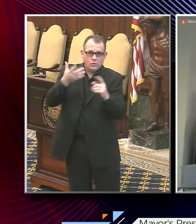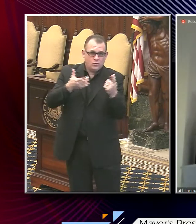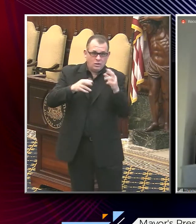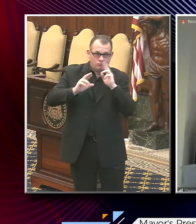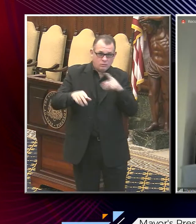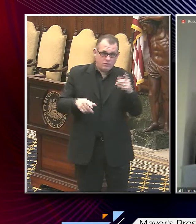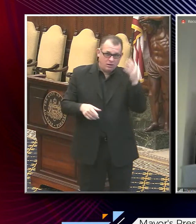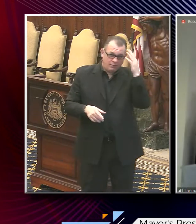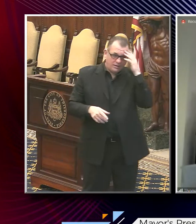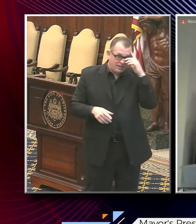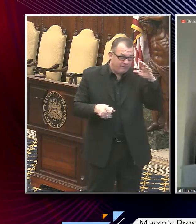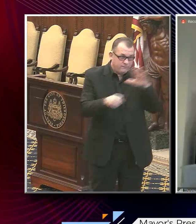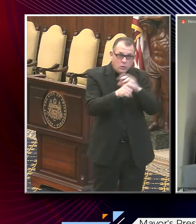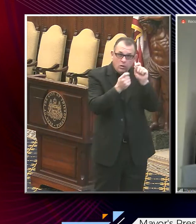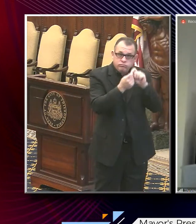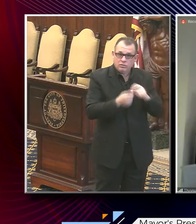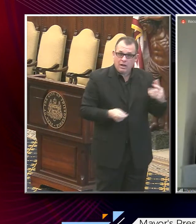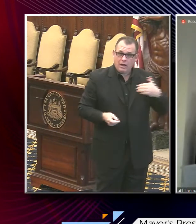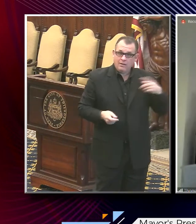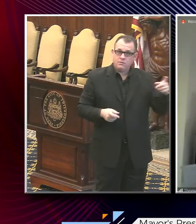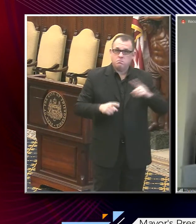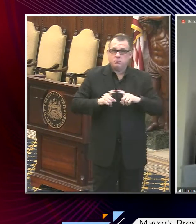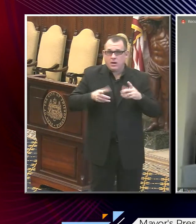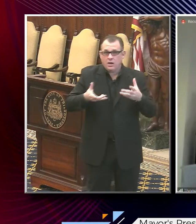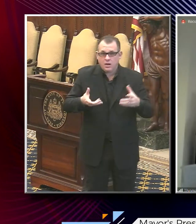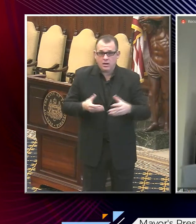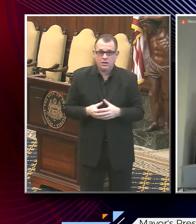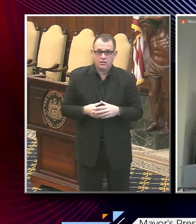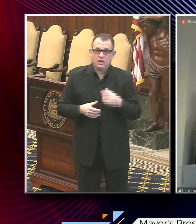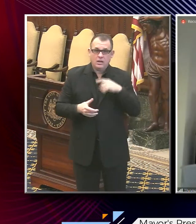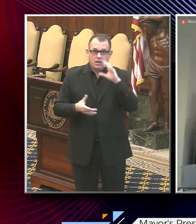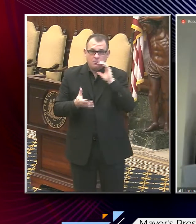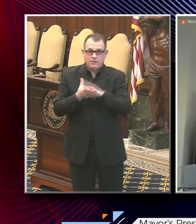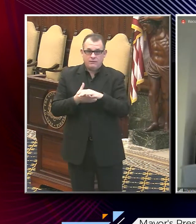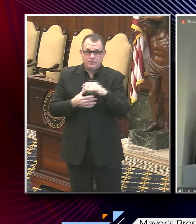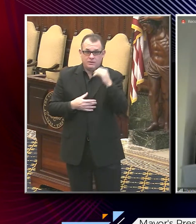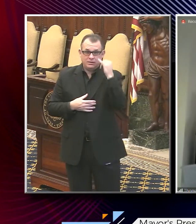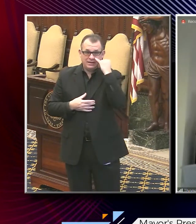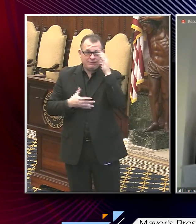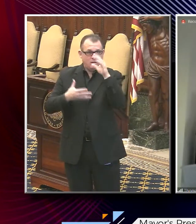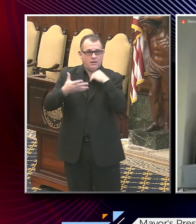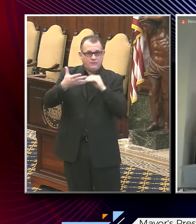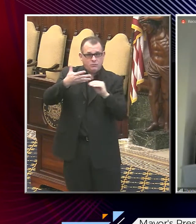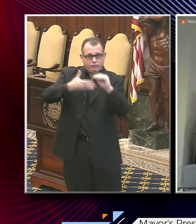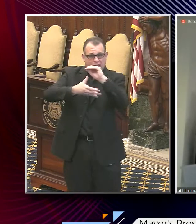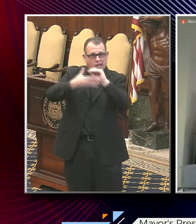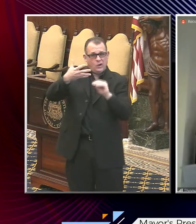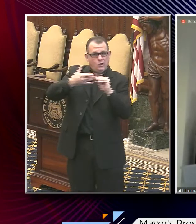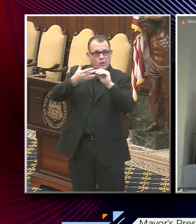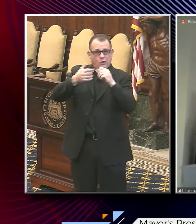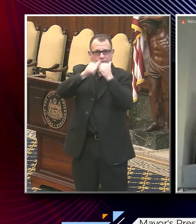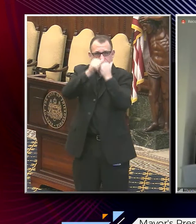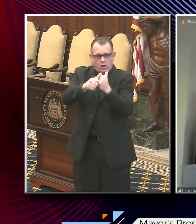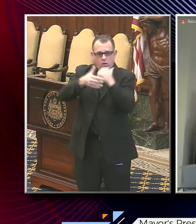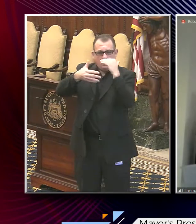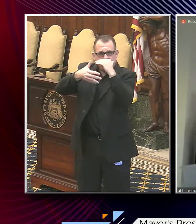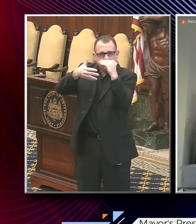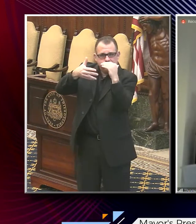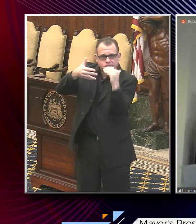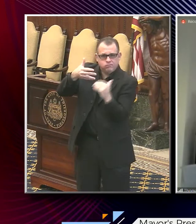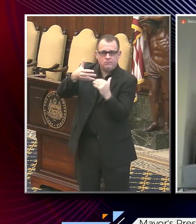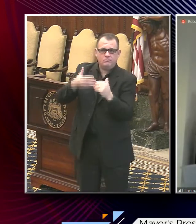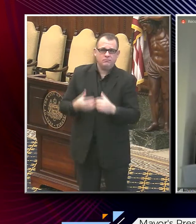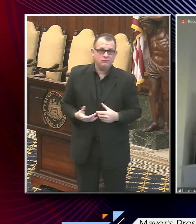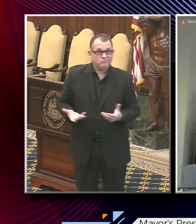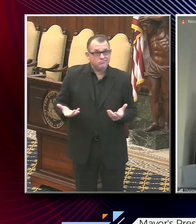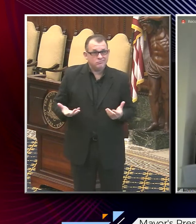that report, but we believe in the idea of having a priority ranking that's built around how do we save